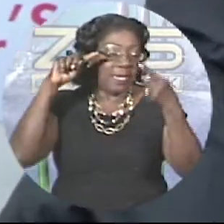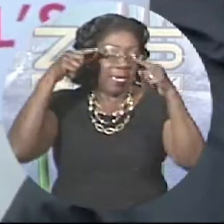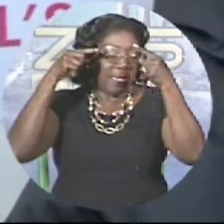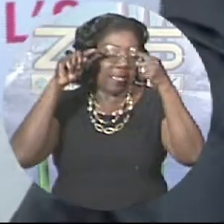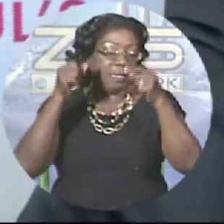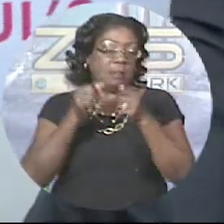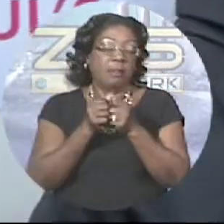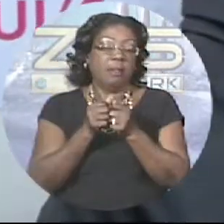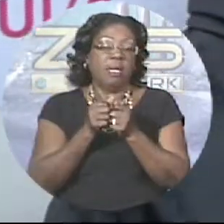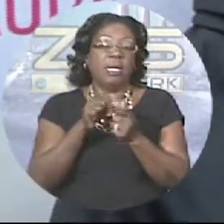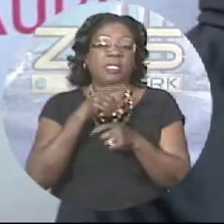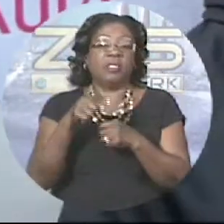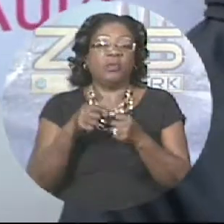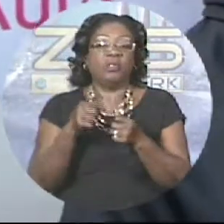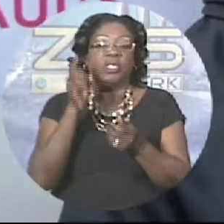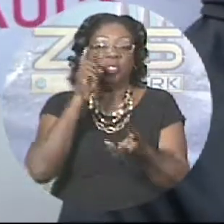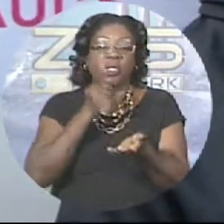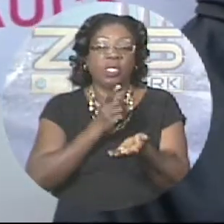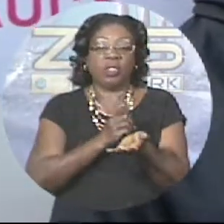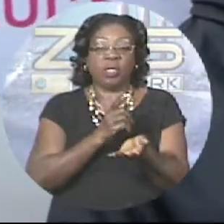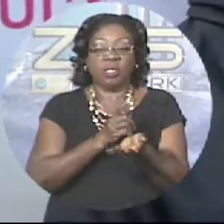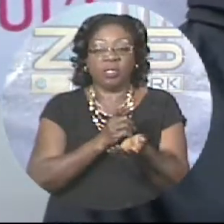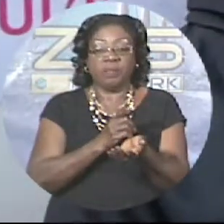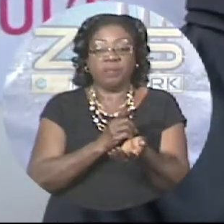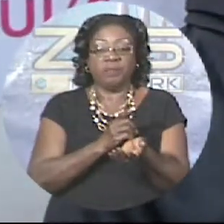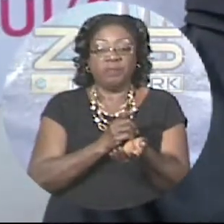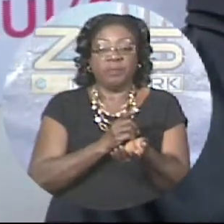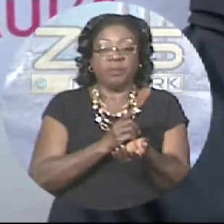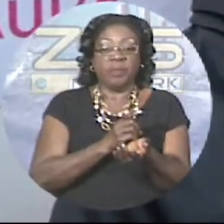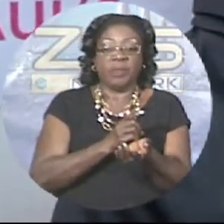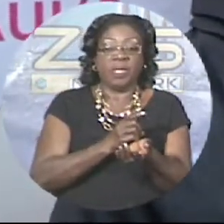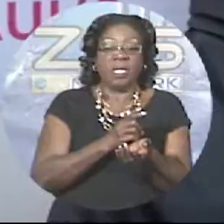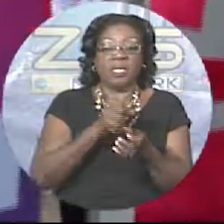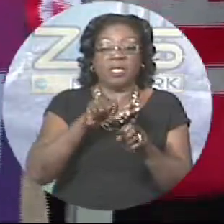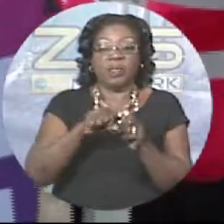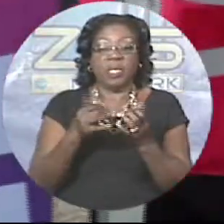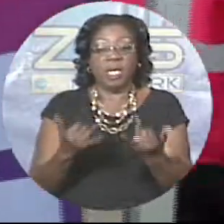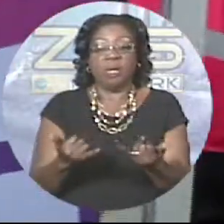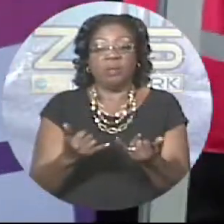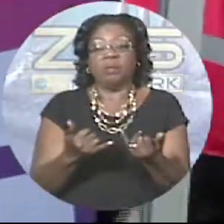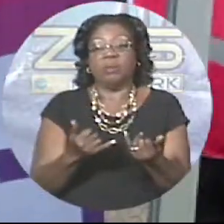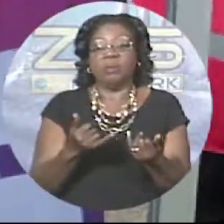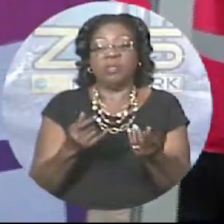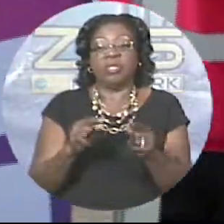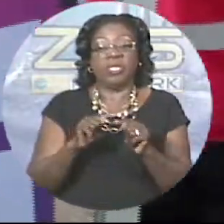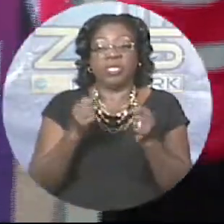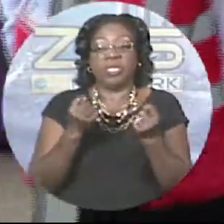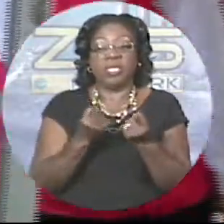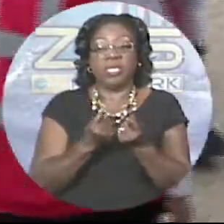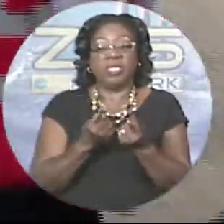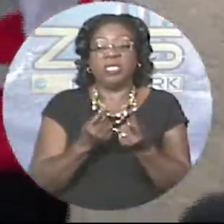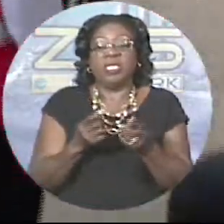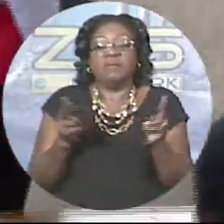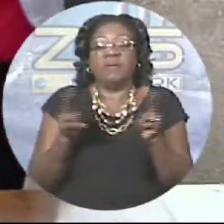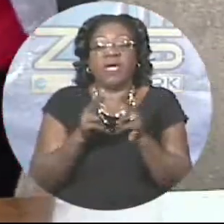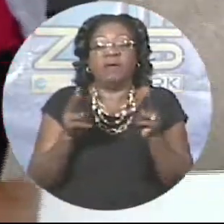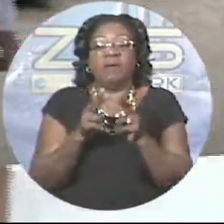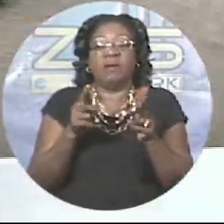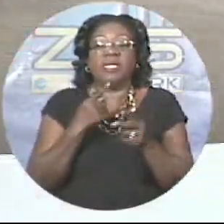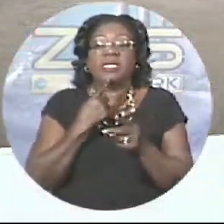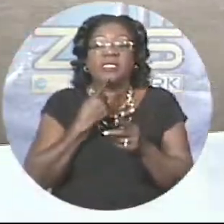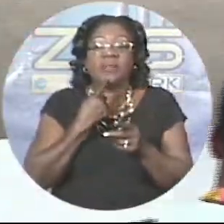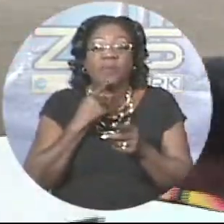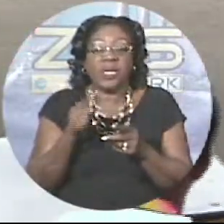team doctor will assess me once again. Once I get to the hotel, and we'll see what happens from there. Oh, I'm extremely disappointed because, you